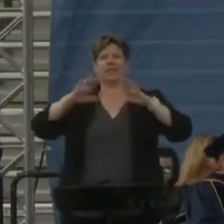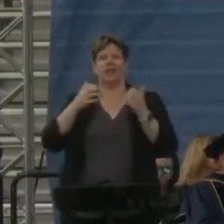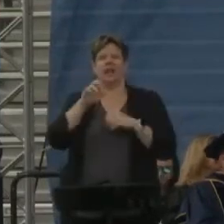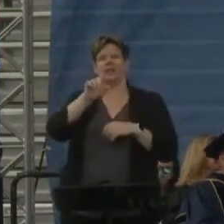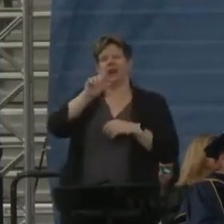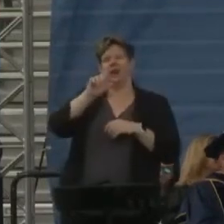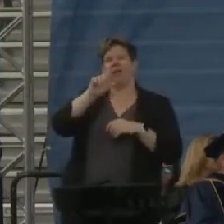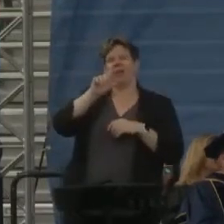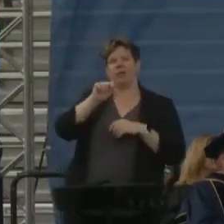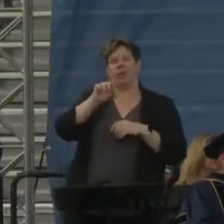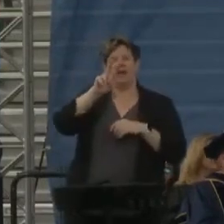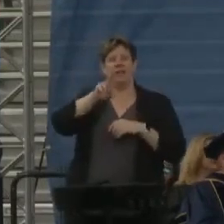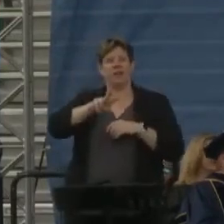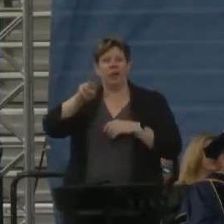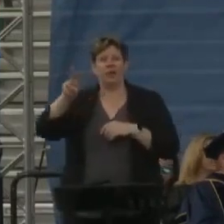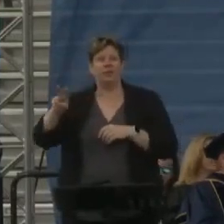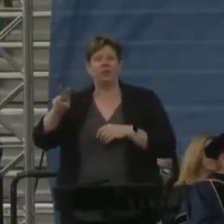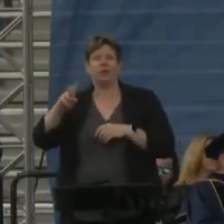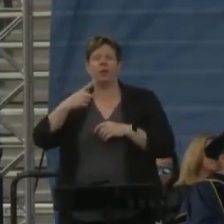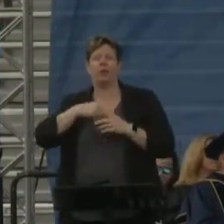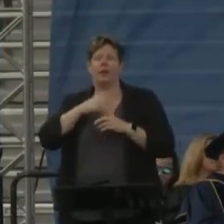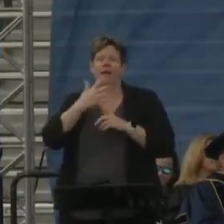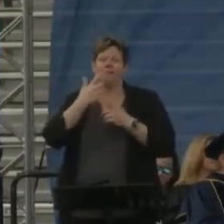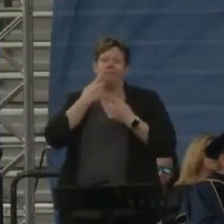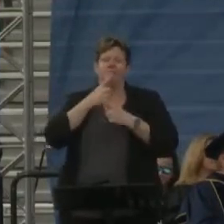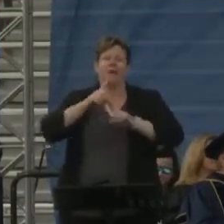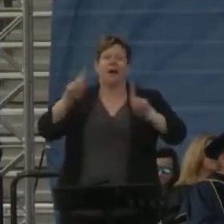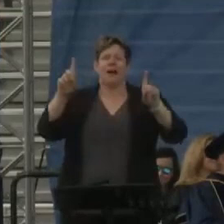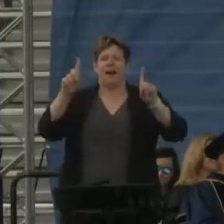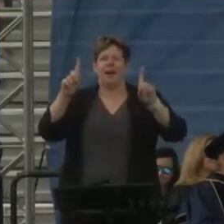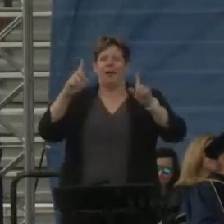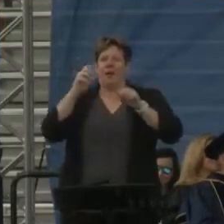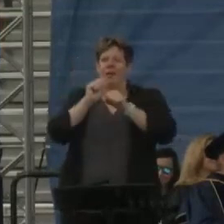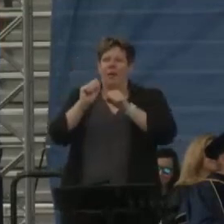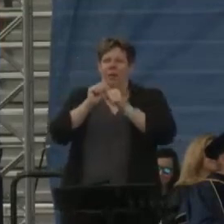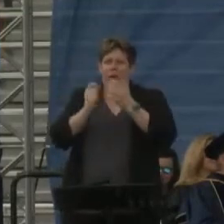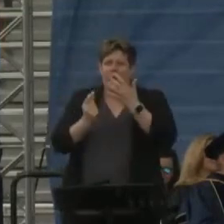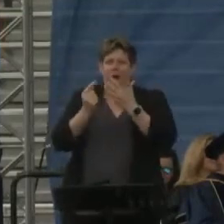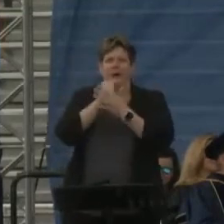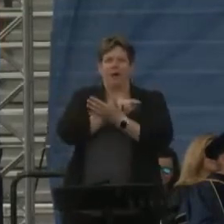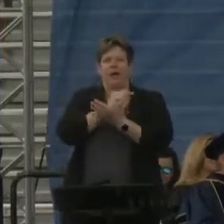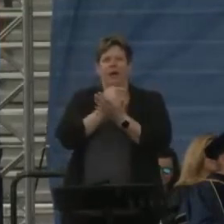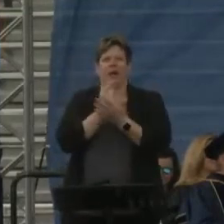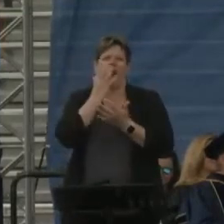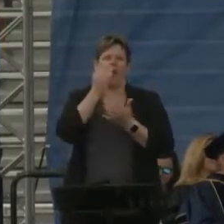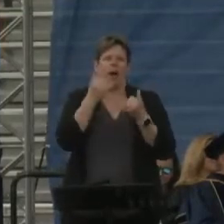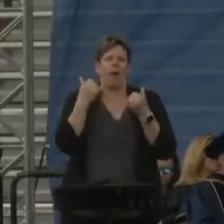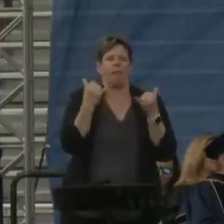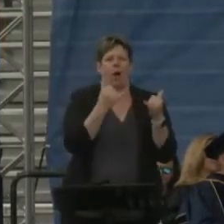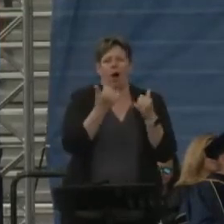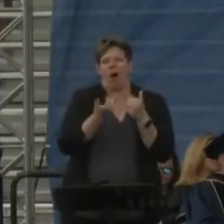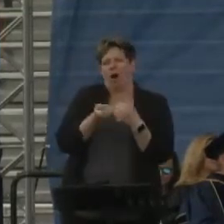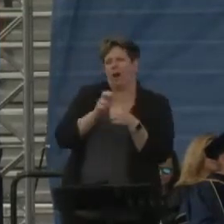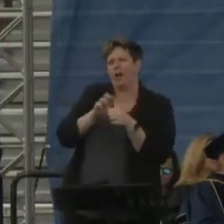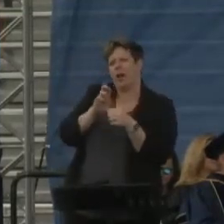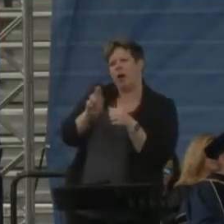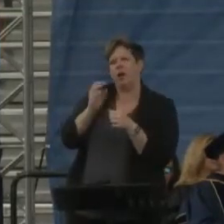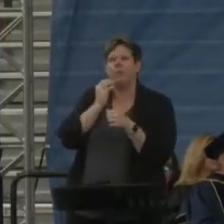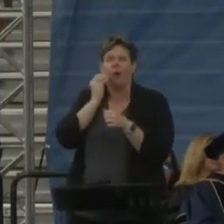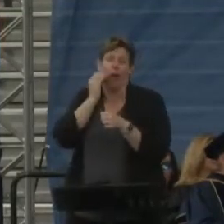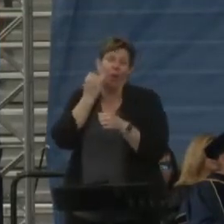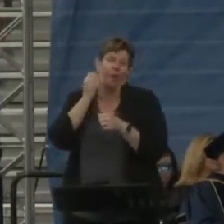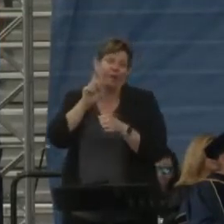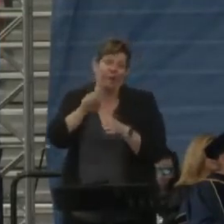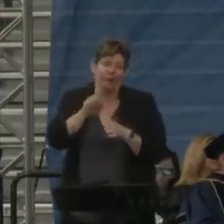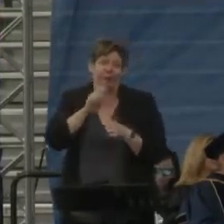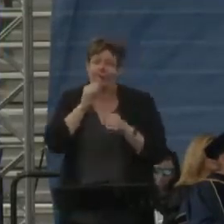have just accomplished what we've worked our entire lives for. Go out, go party, Uber home if you need to.